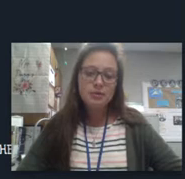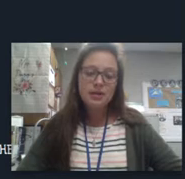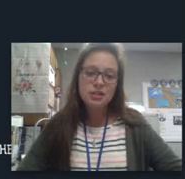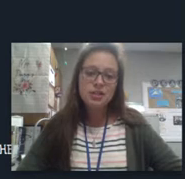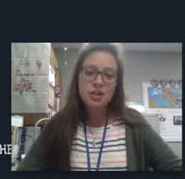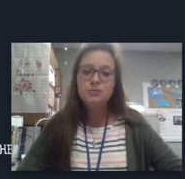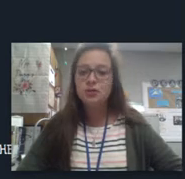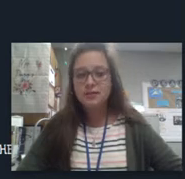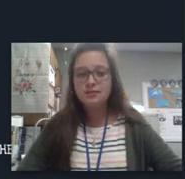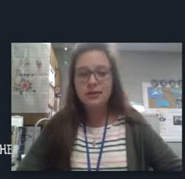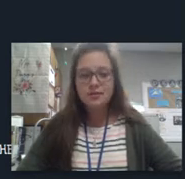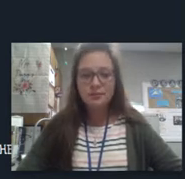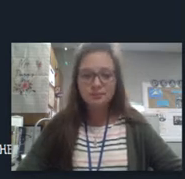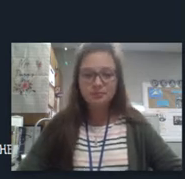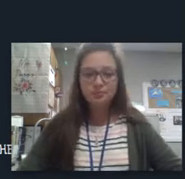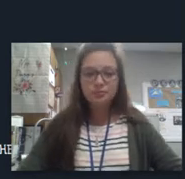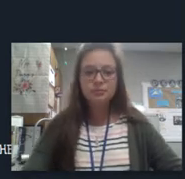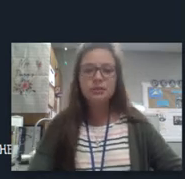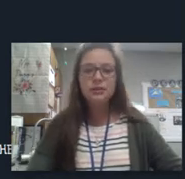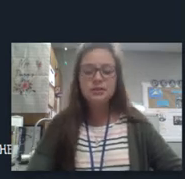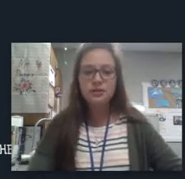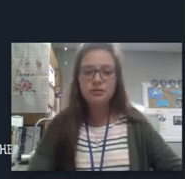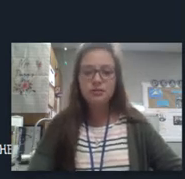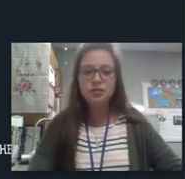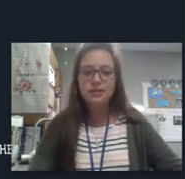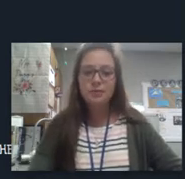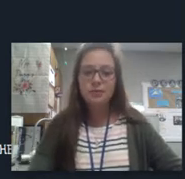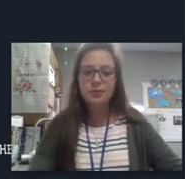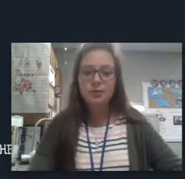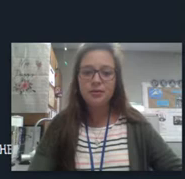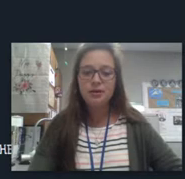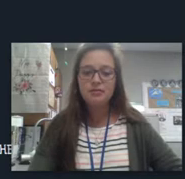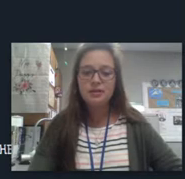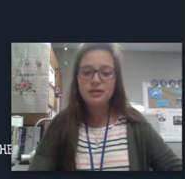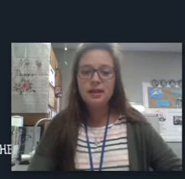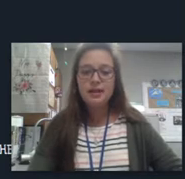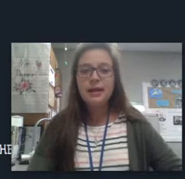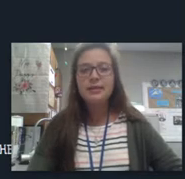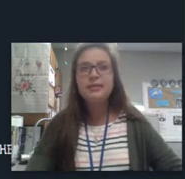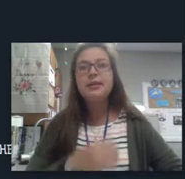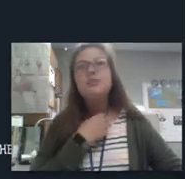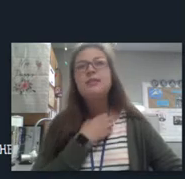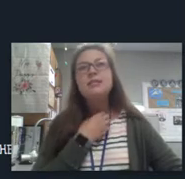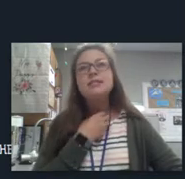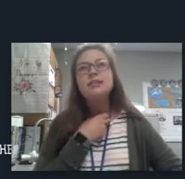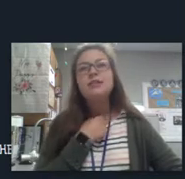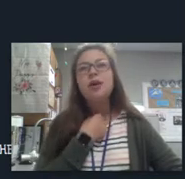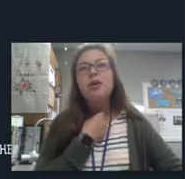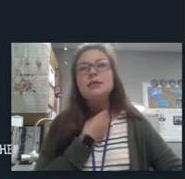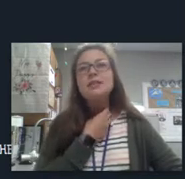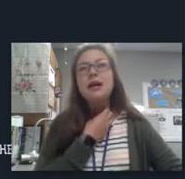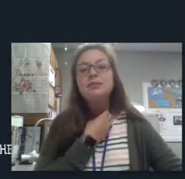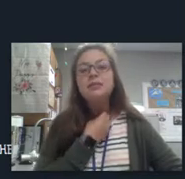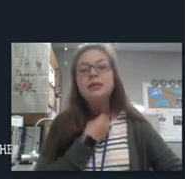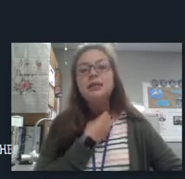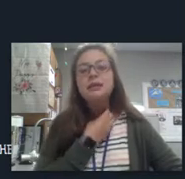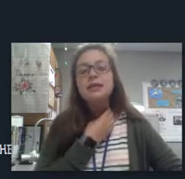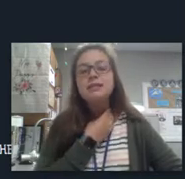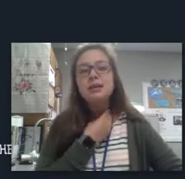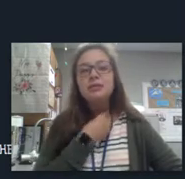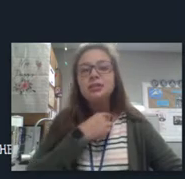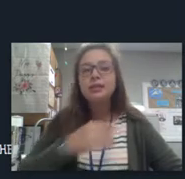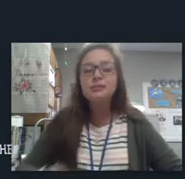establish them with hand shapes or classifiers. So just remember with pronouns. And they don't necessarily always have to